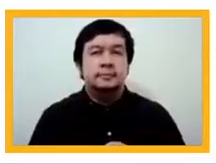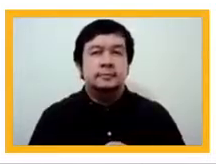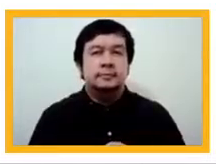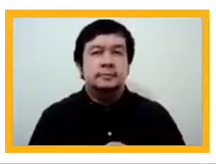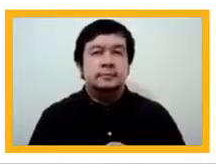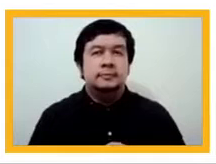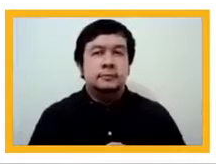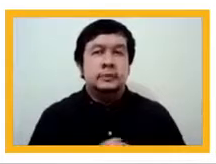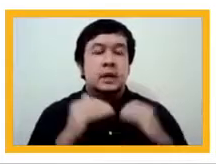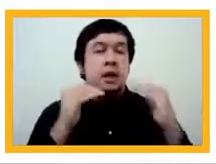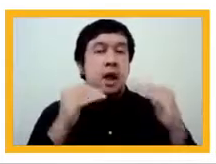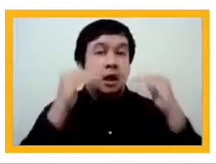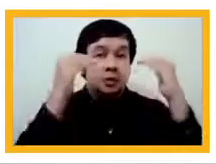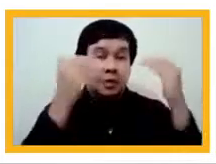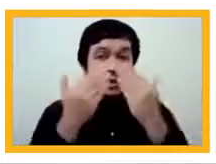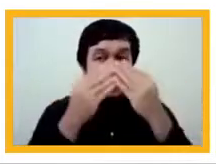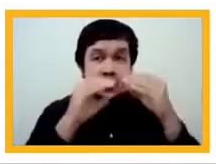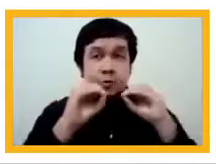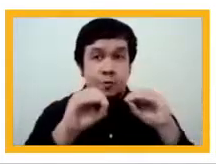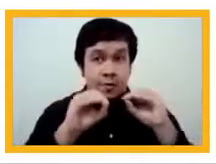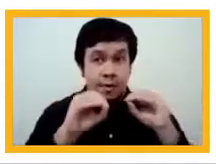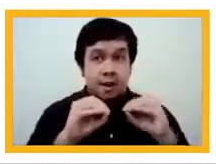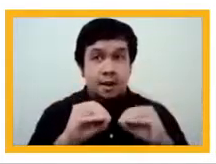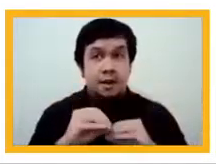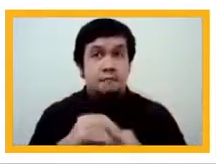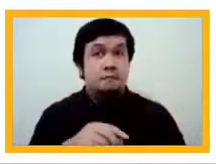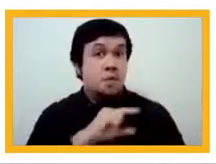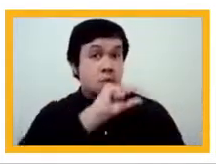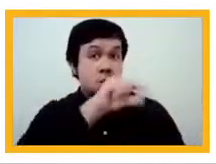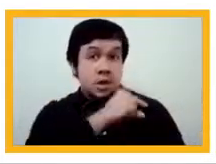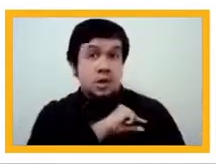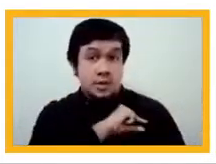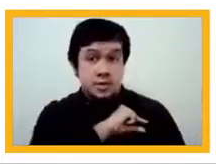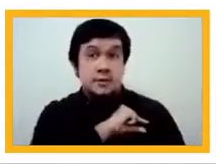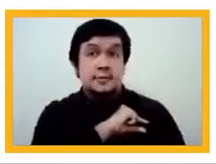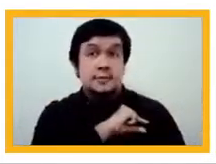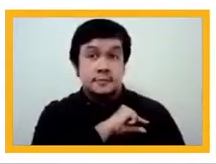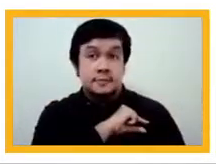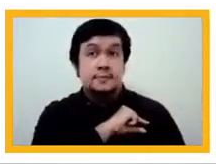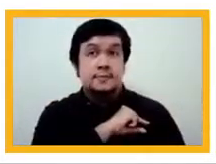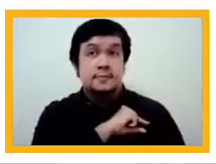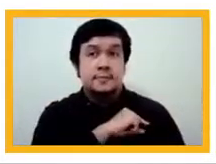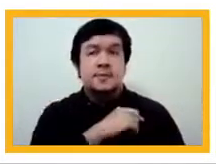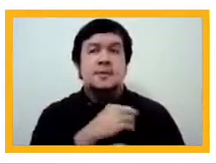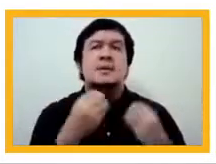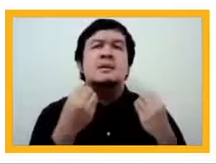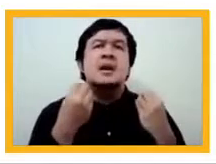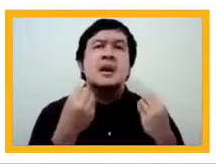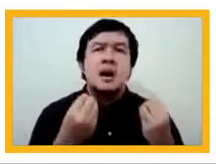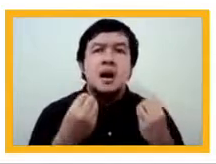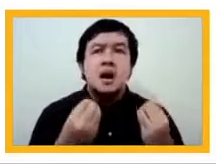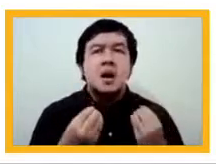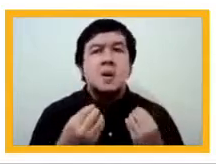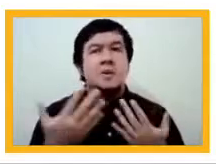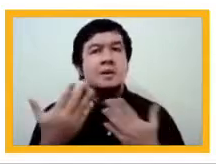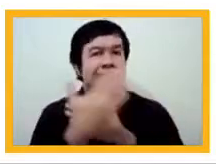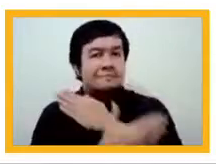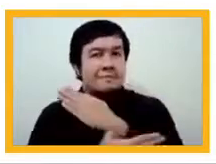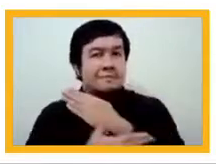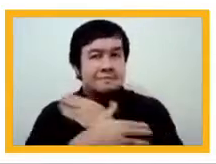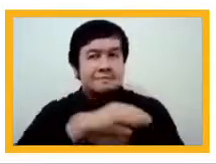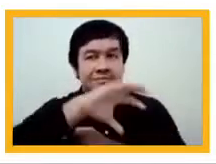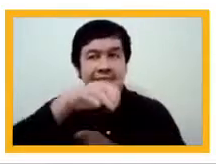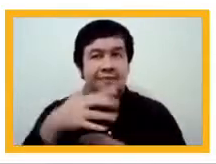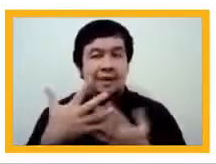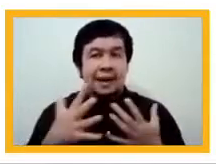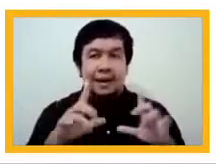a qualification recognition issue between the country. So for the online education area